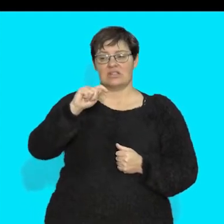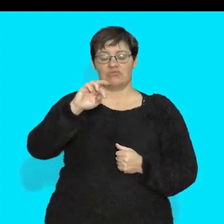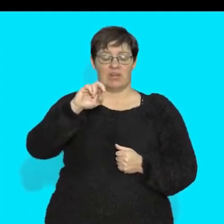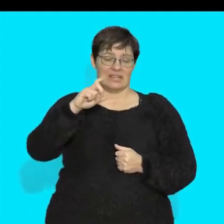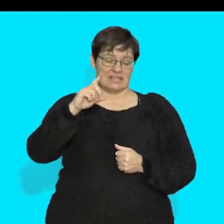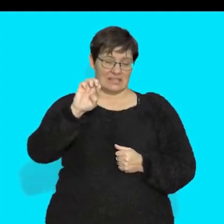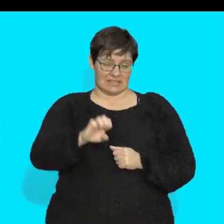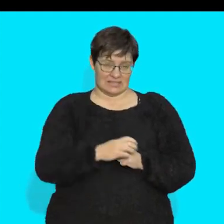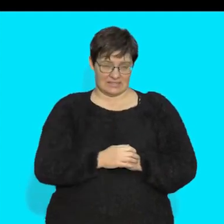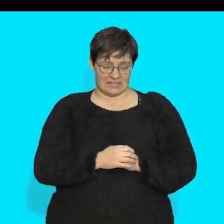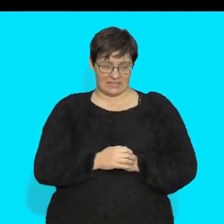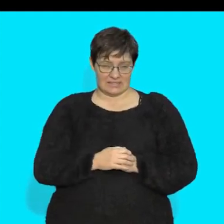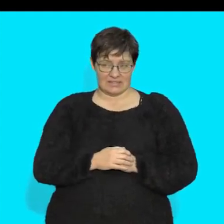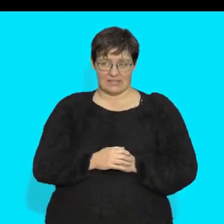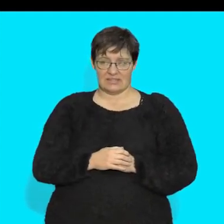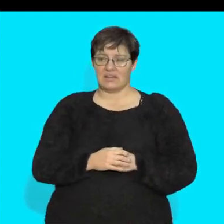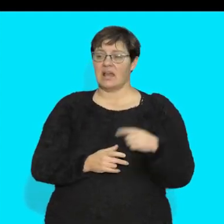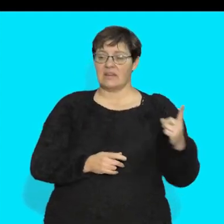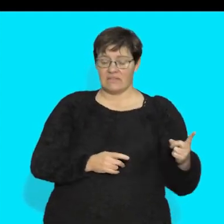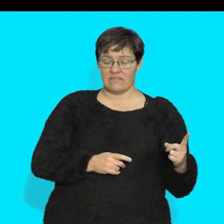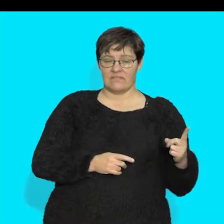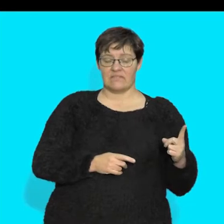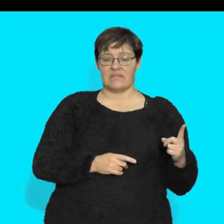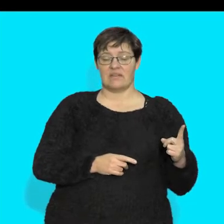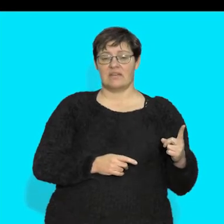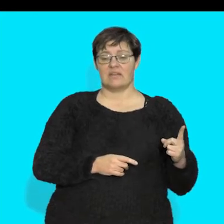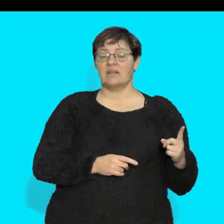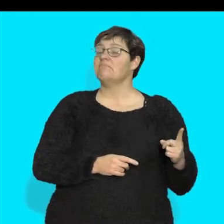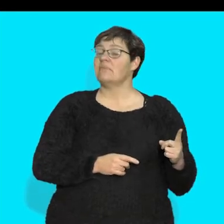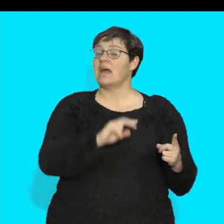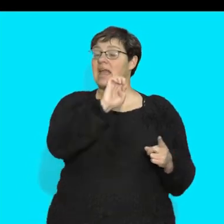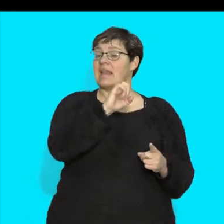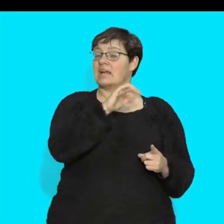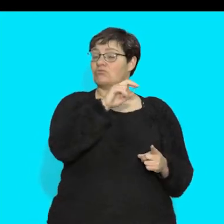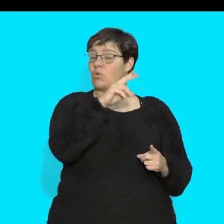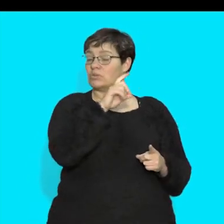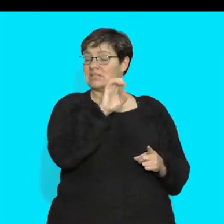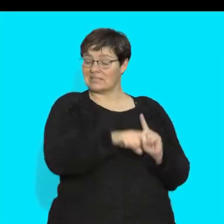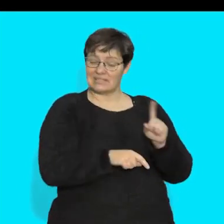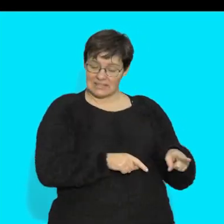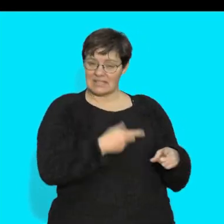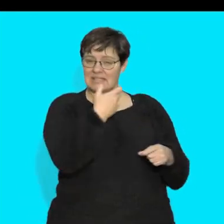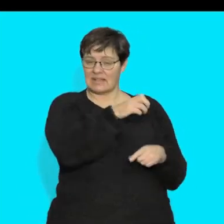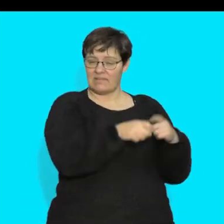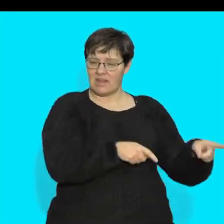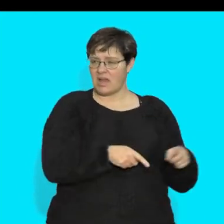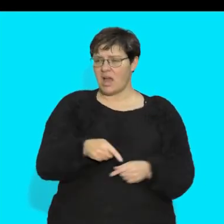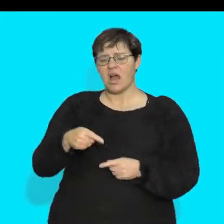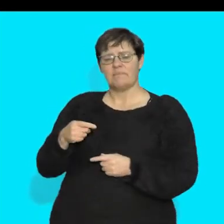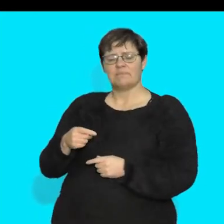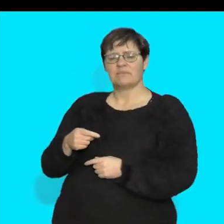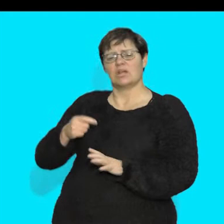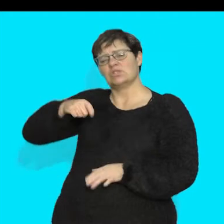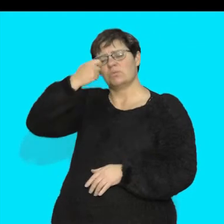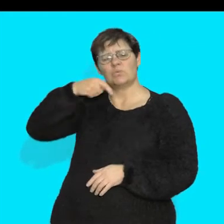got an electrode that's silver. And here the spoon could be any metal, but